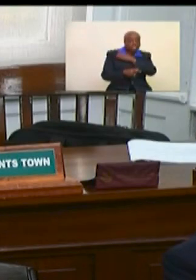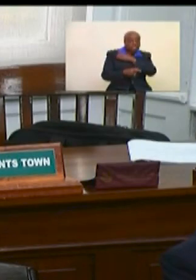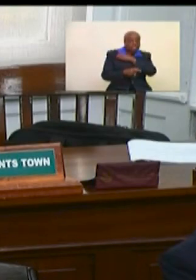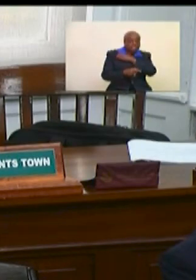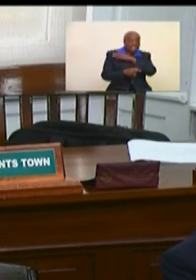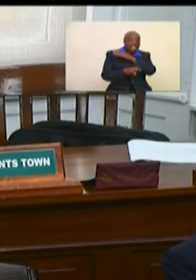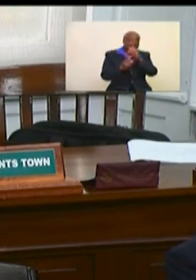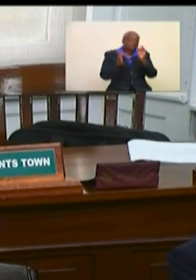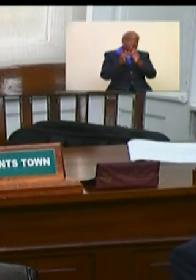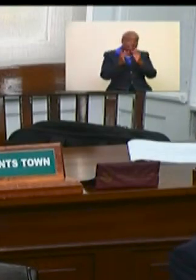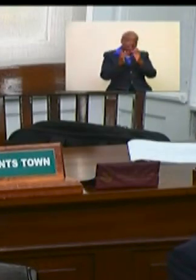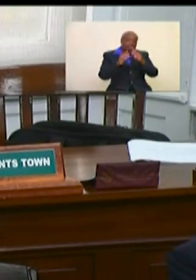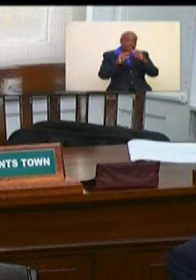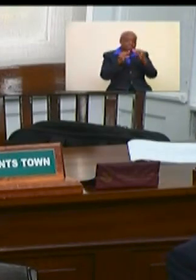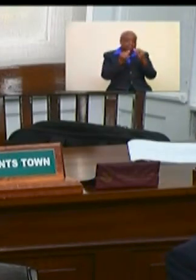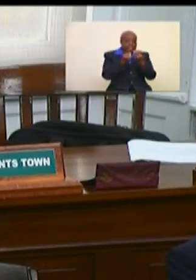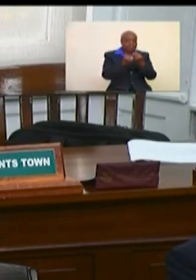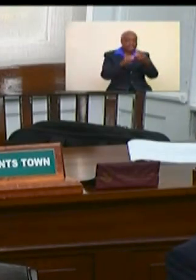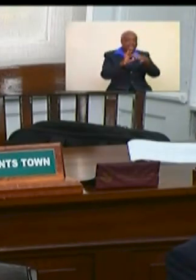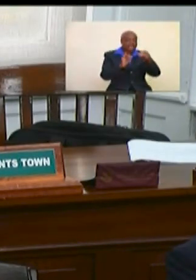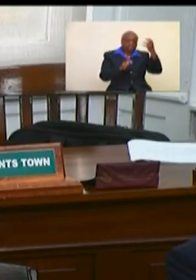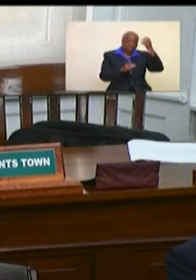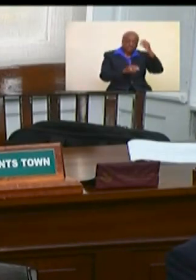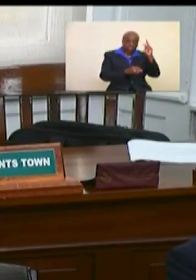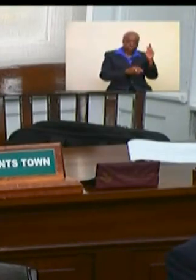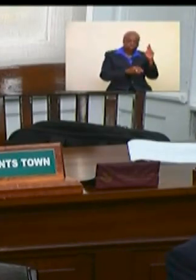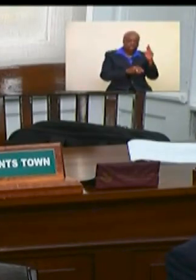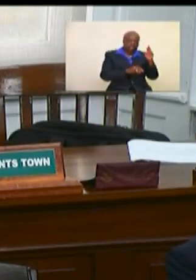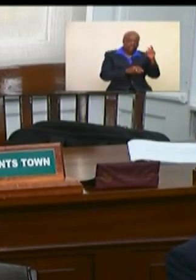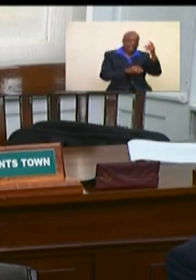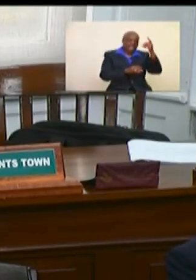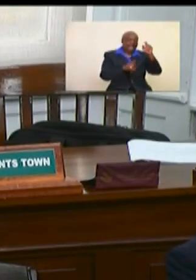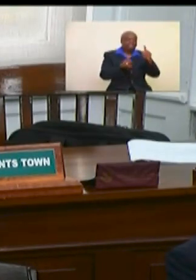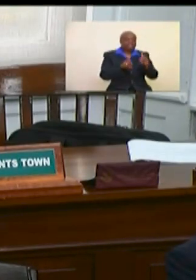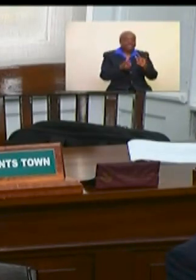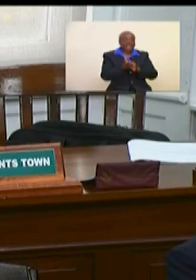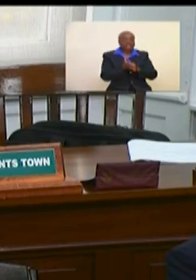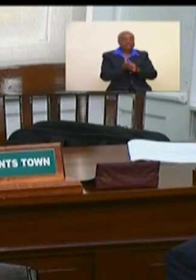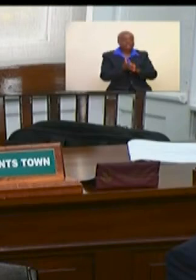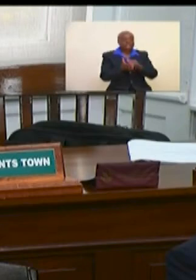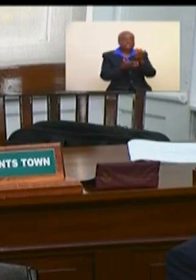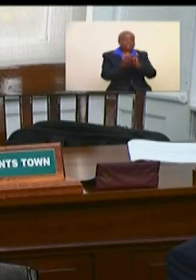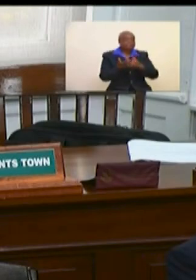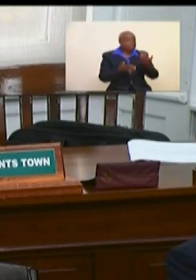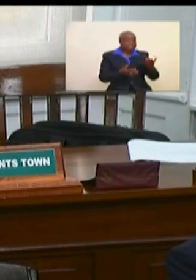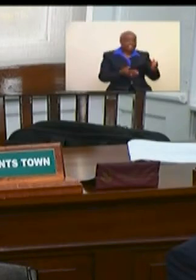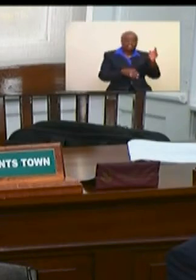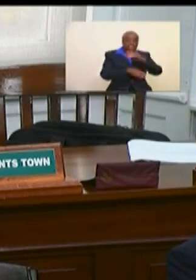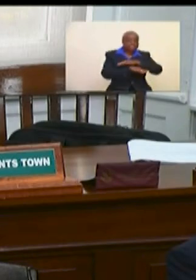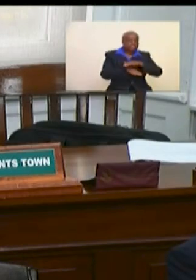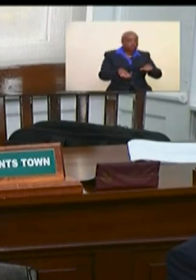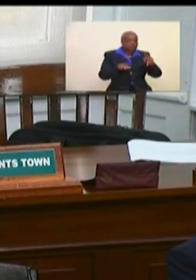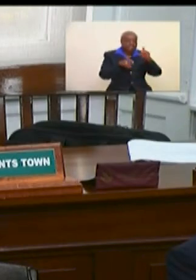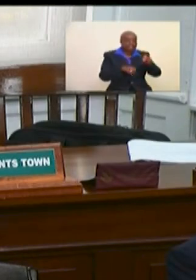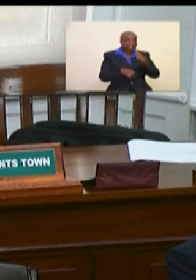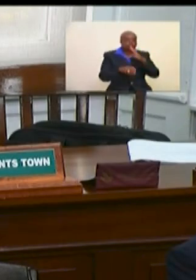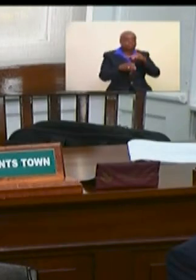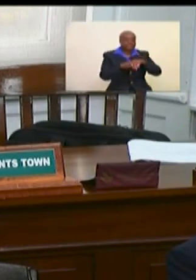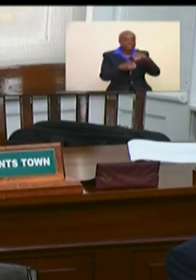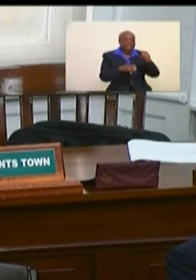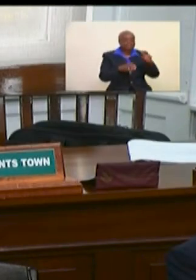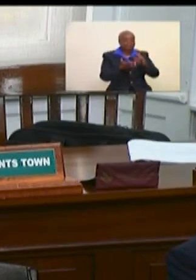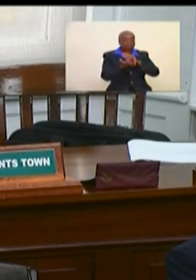well as technical team at the ministry, that certain aspects need not have been in the